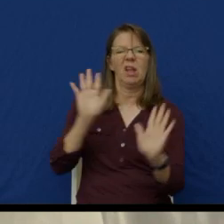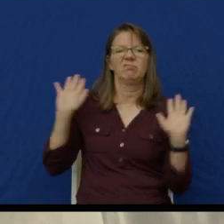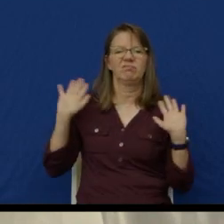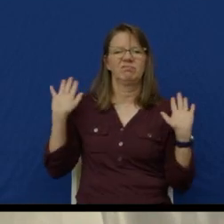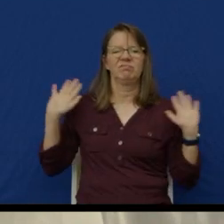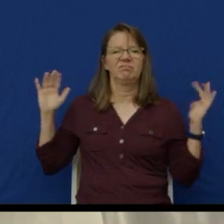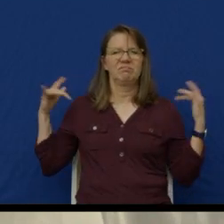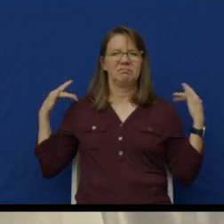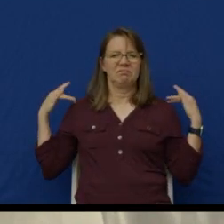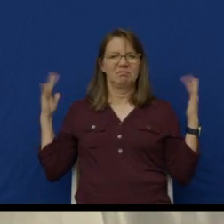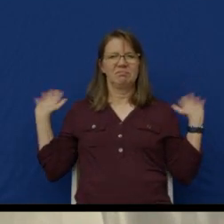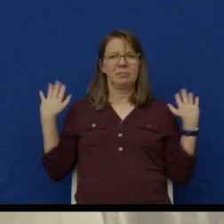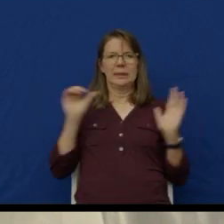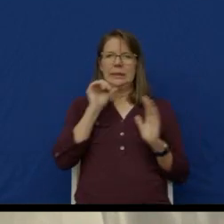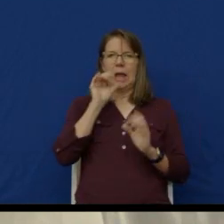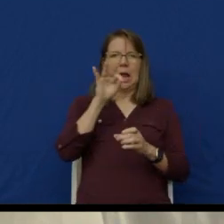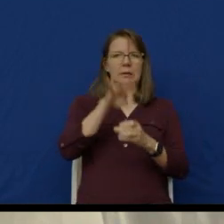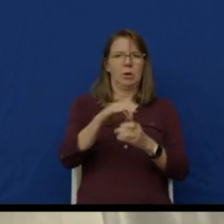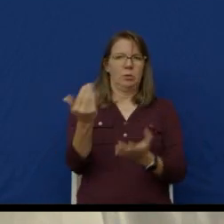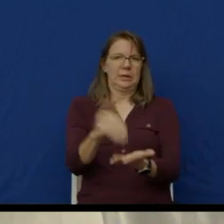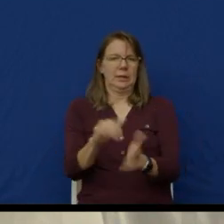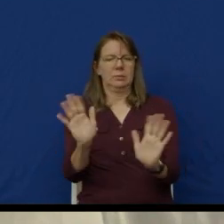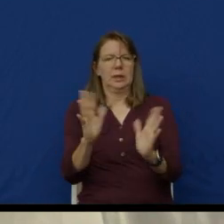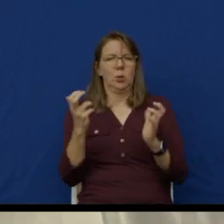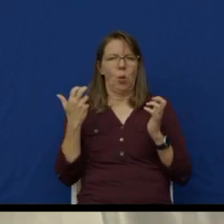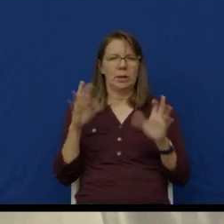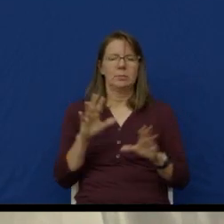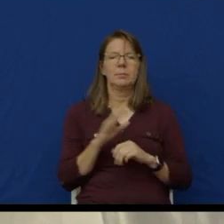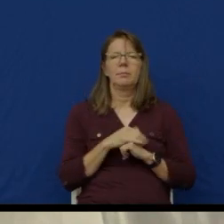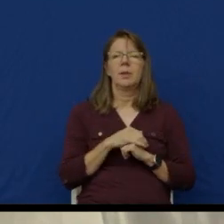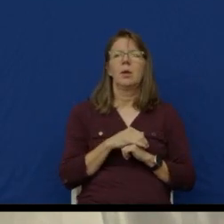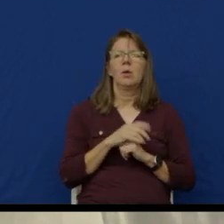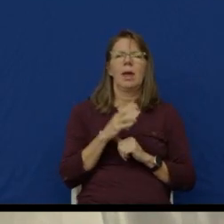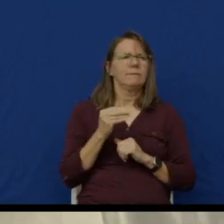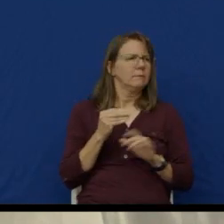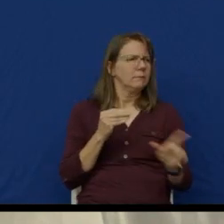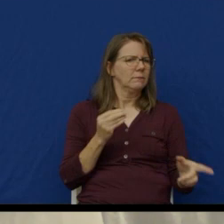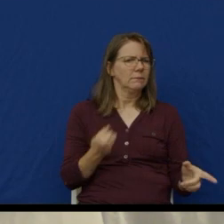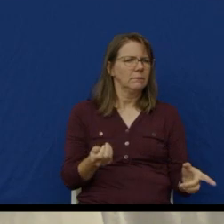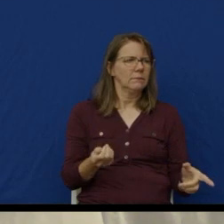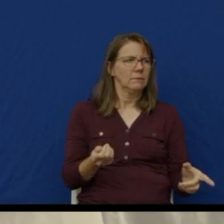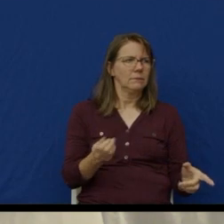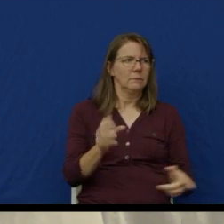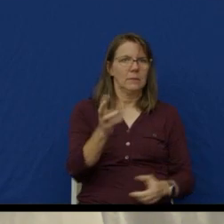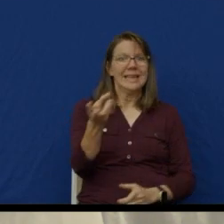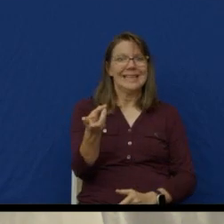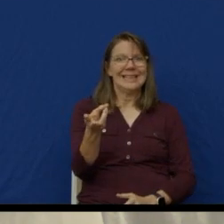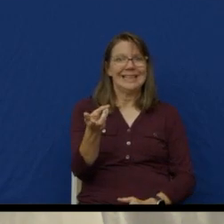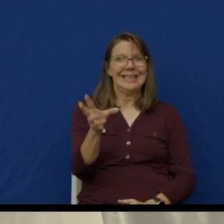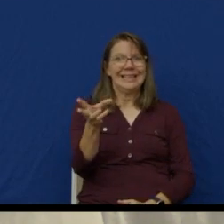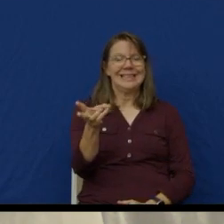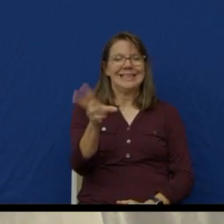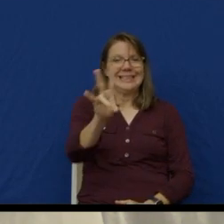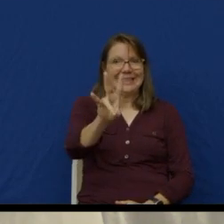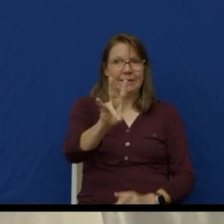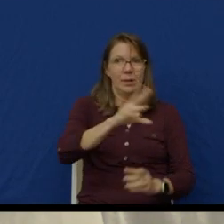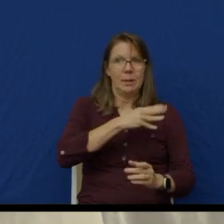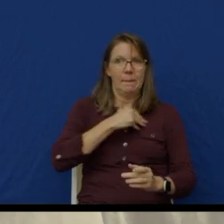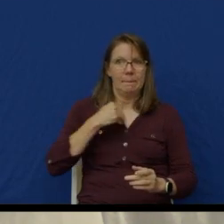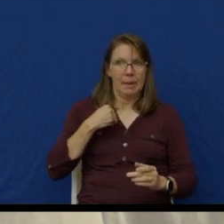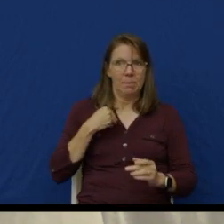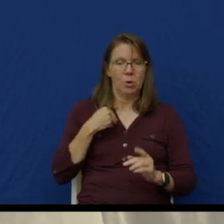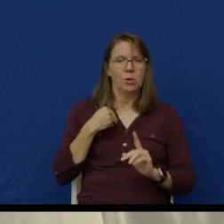We have 67 members that this report is speaking of